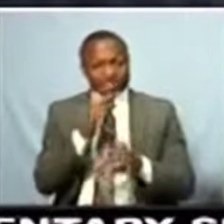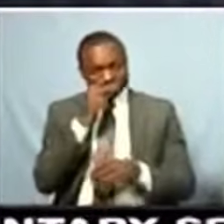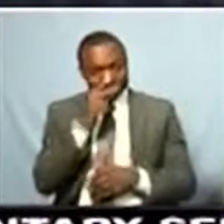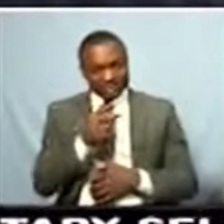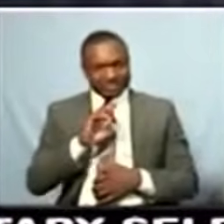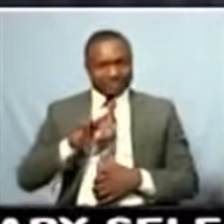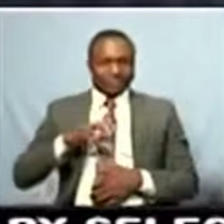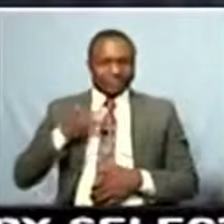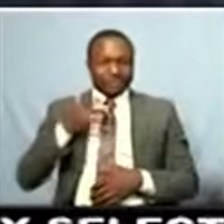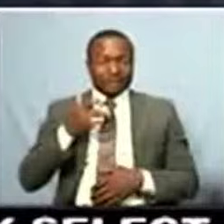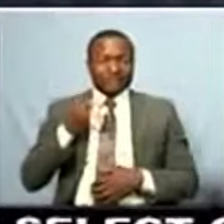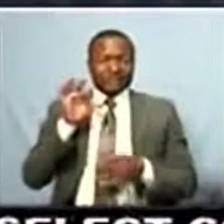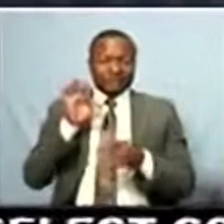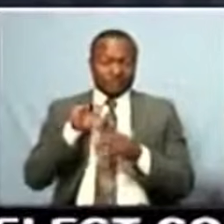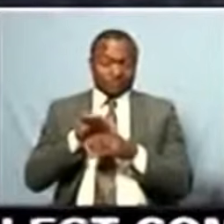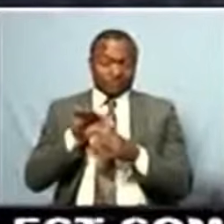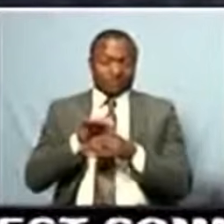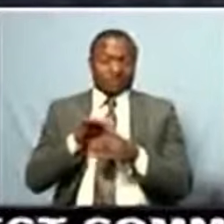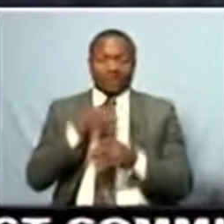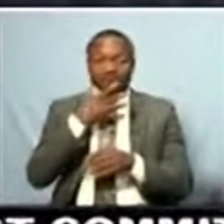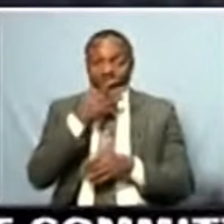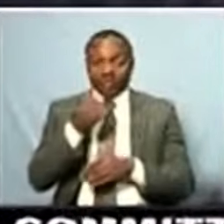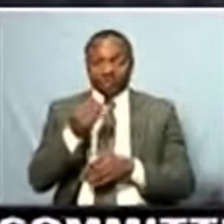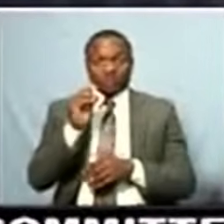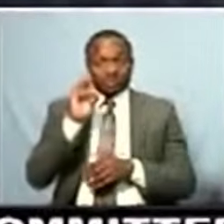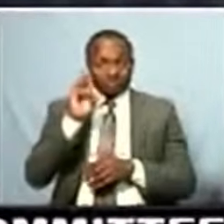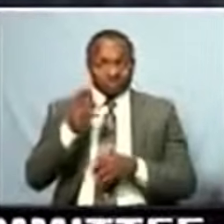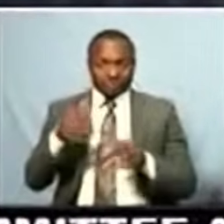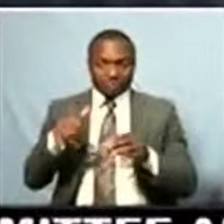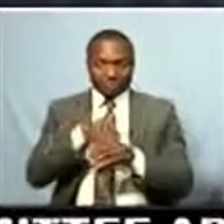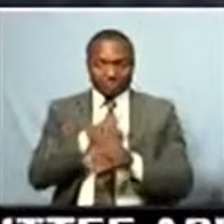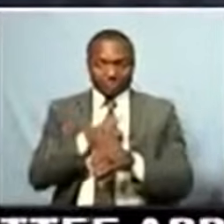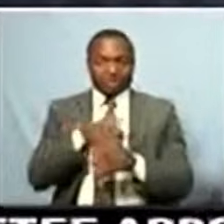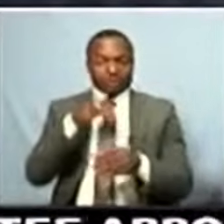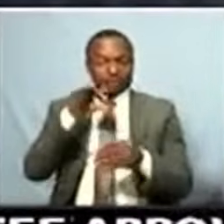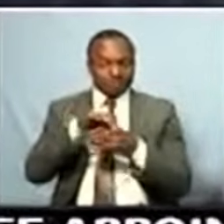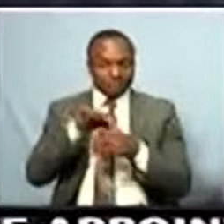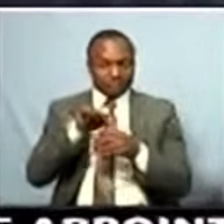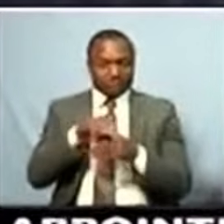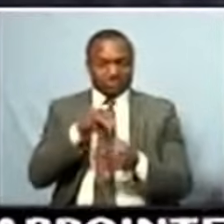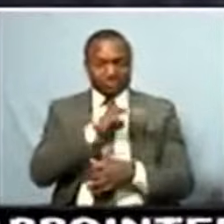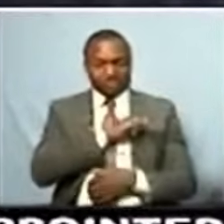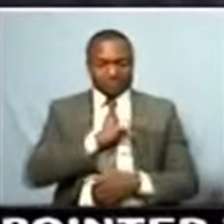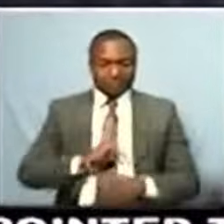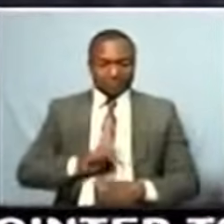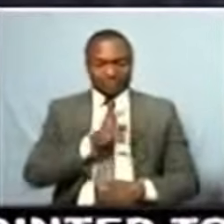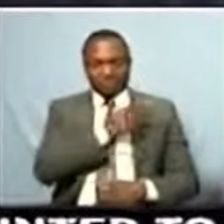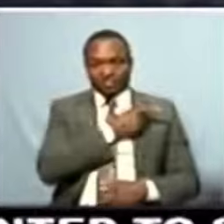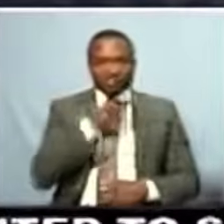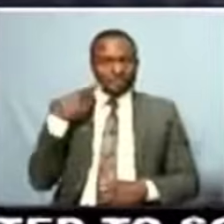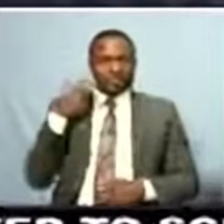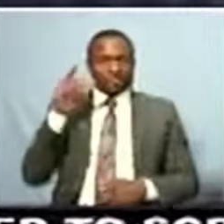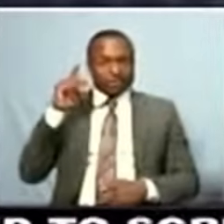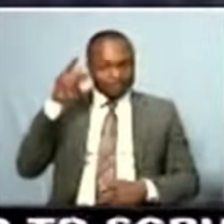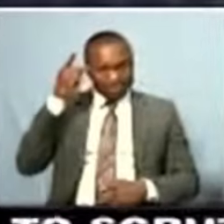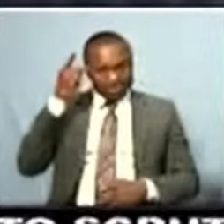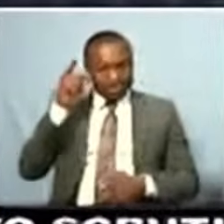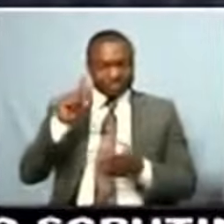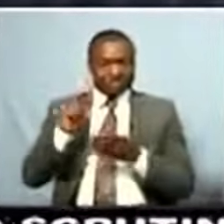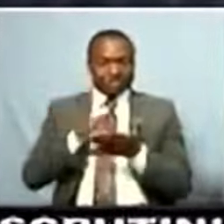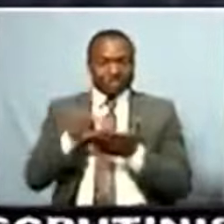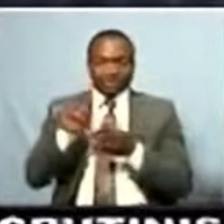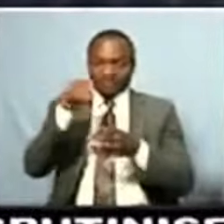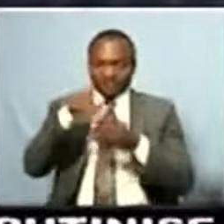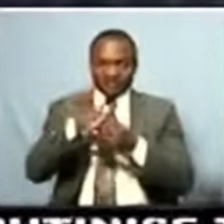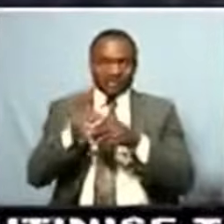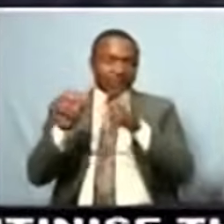feel that the Electoral Commission will still be involved in the election of a member of parliament by a political party within